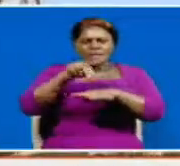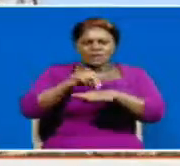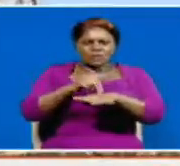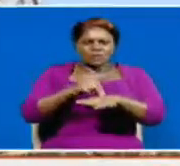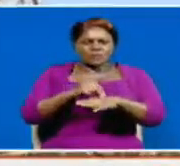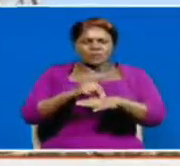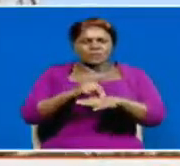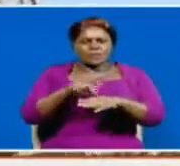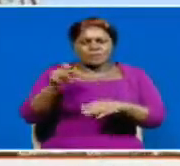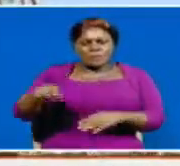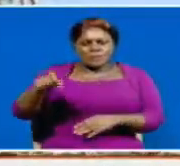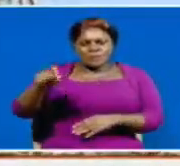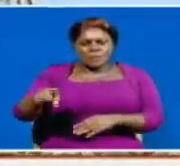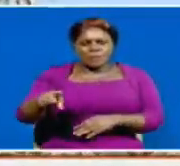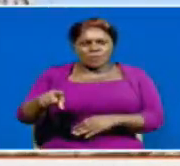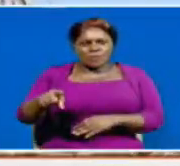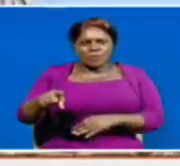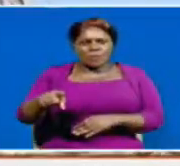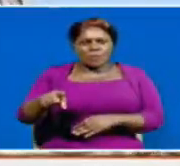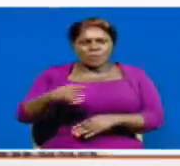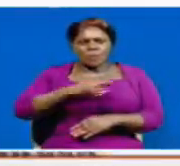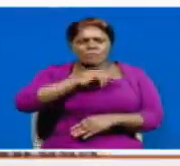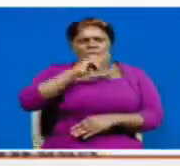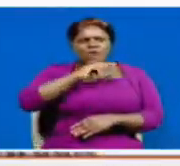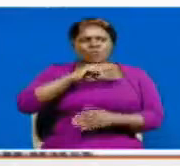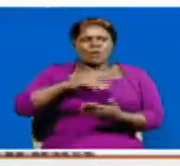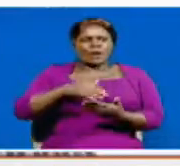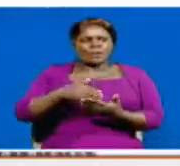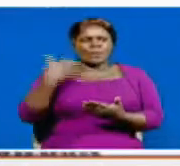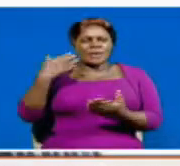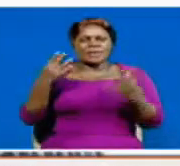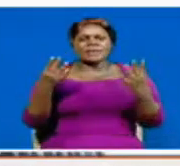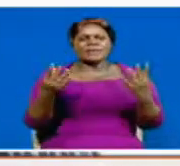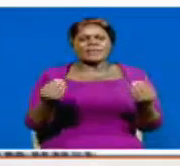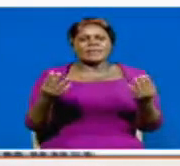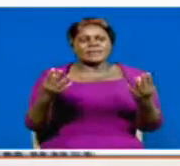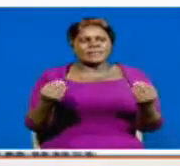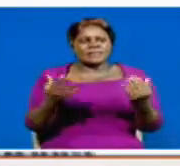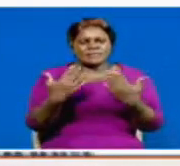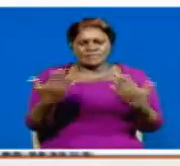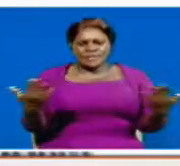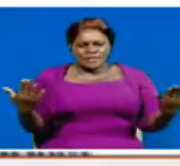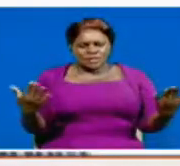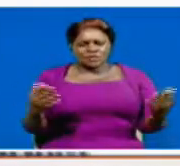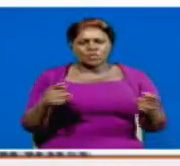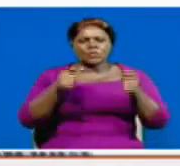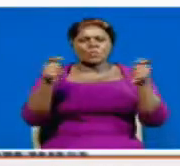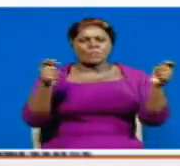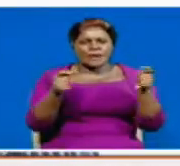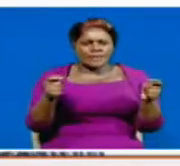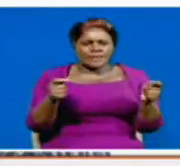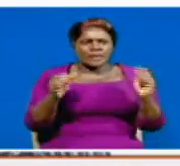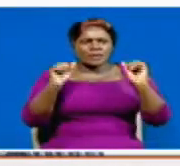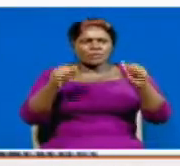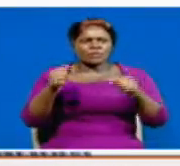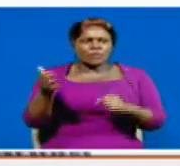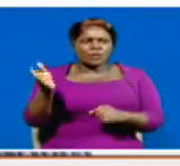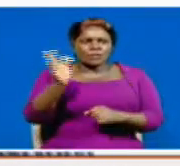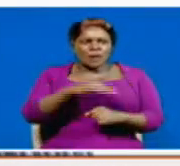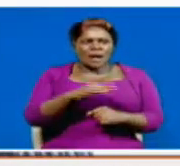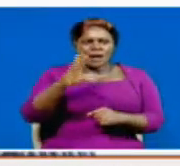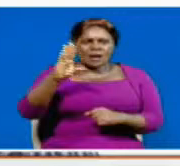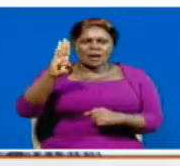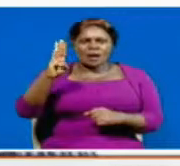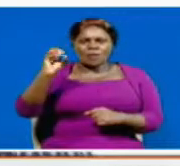itumike. Mbegu hiyo iwe kukomaa mapema. Sugar is the easiest area for somebody to manage. They can go back to